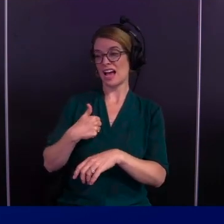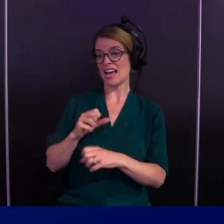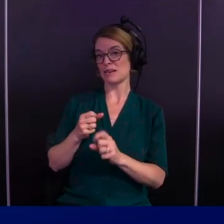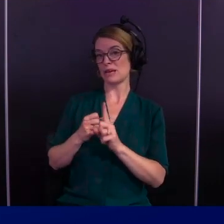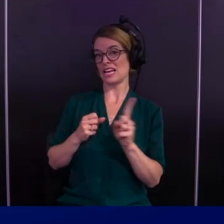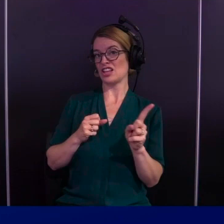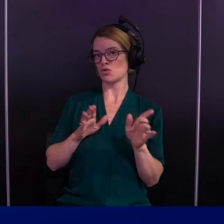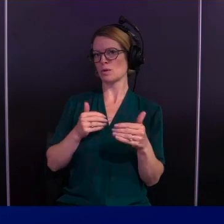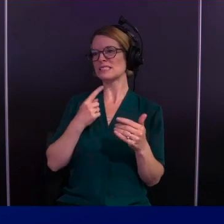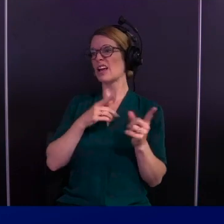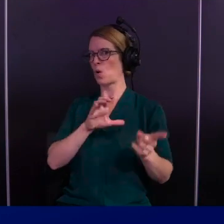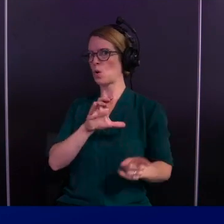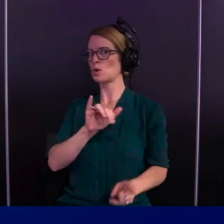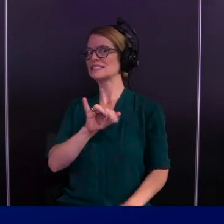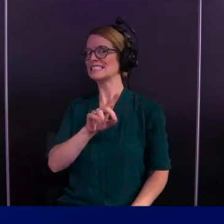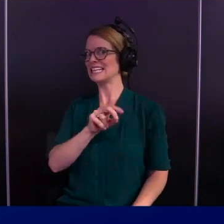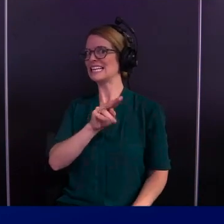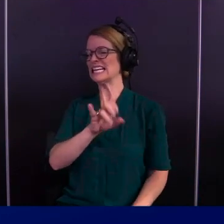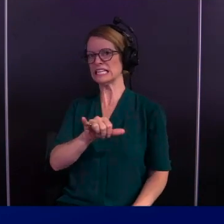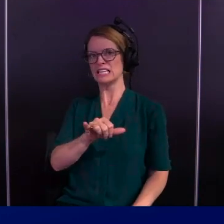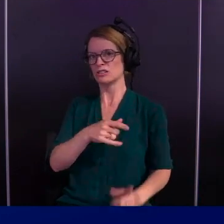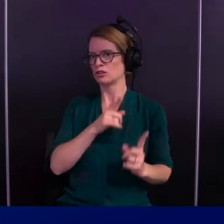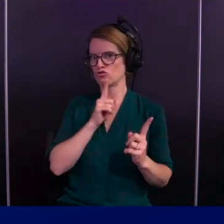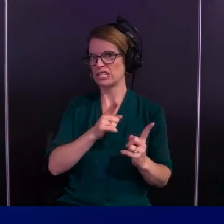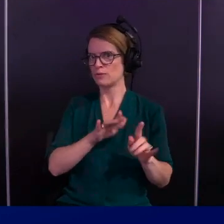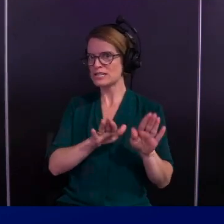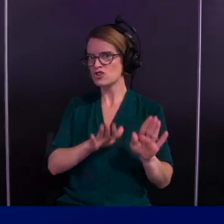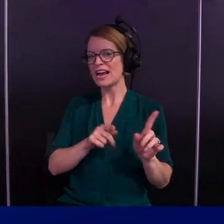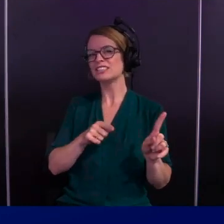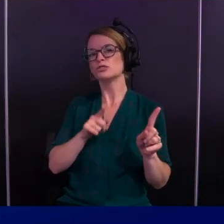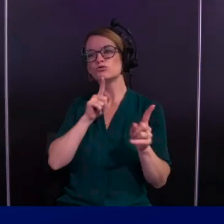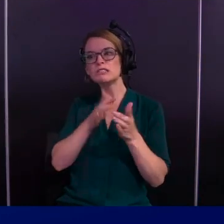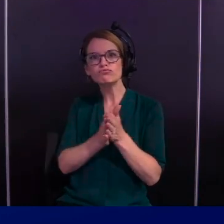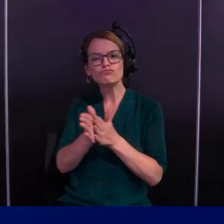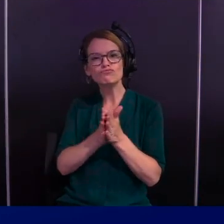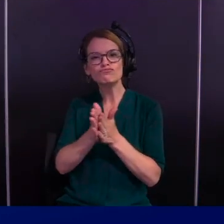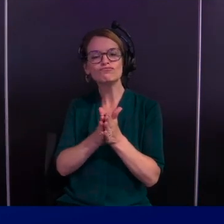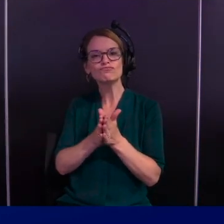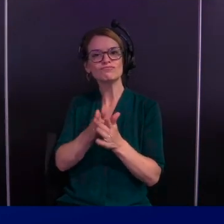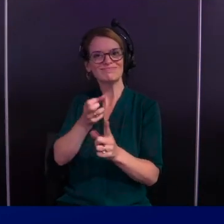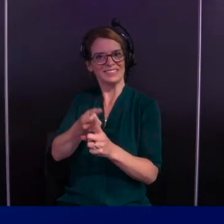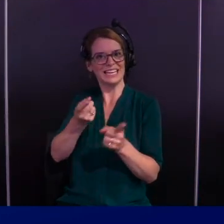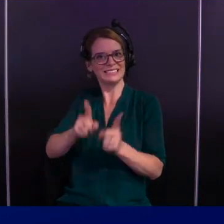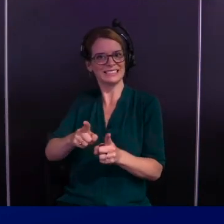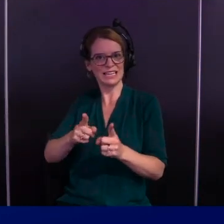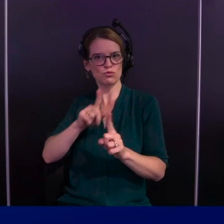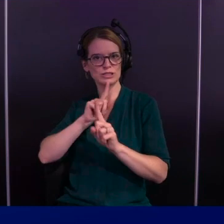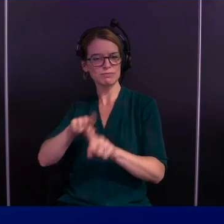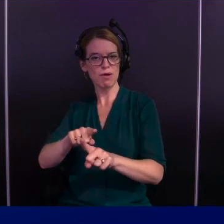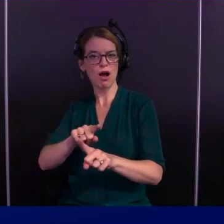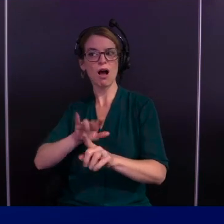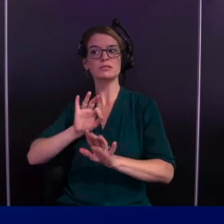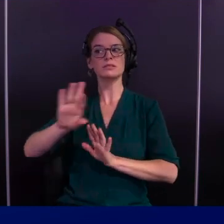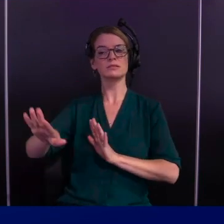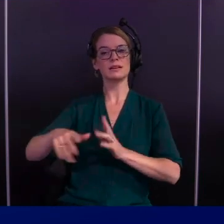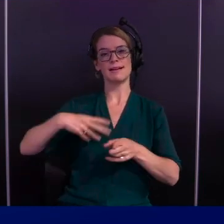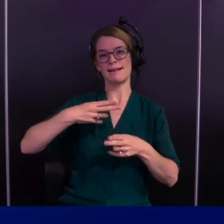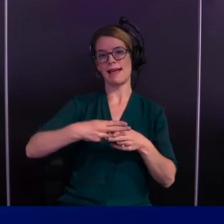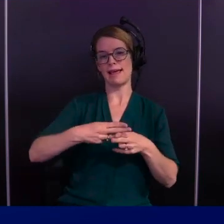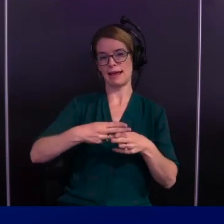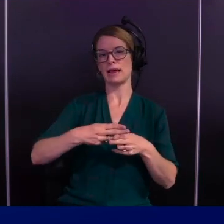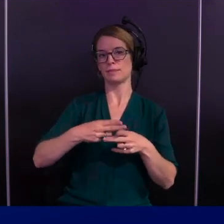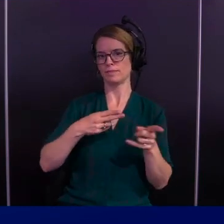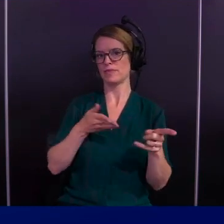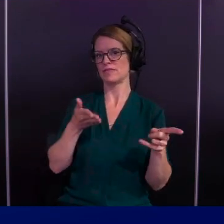been wanting to get more into incident response. She wants to do X, Y, and Z, and allow your name to be present for that decision. So